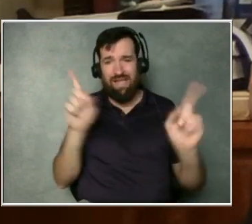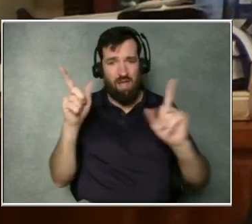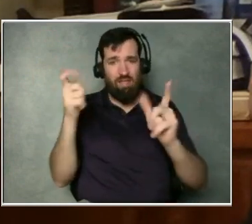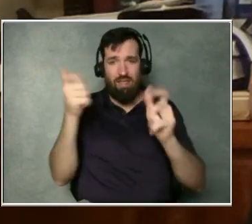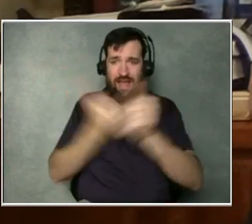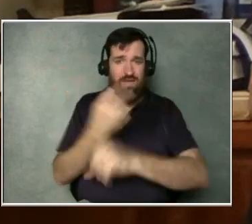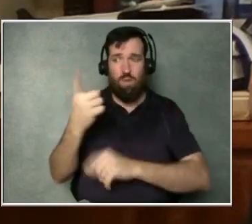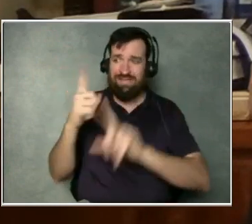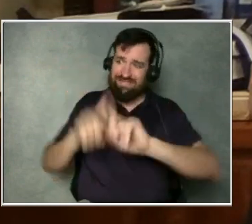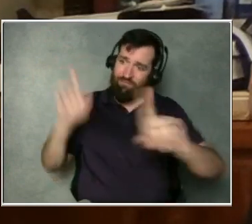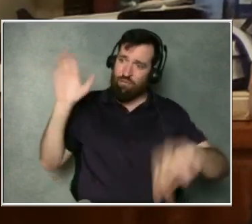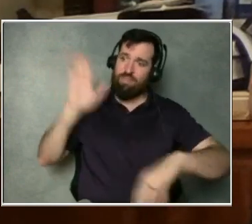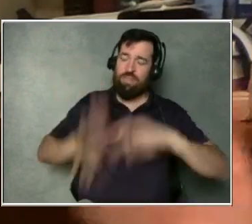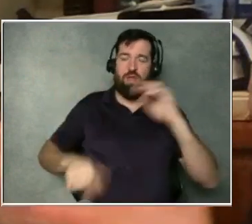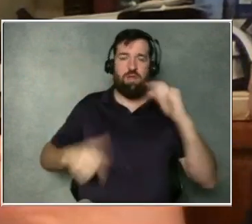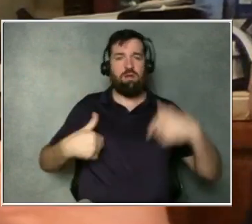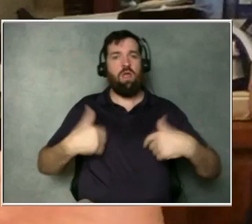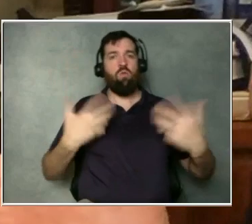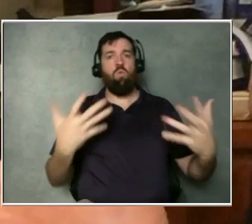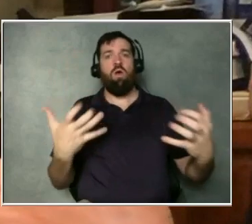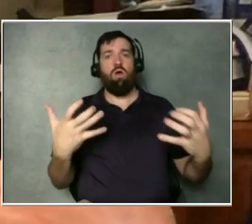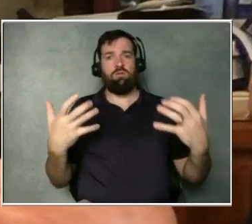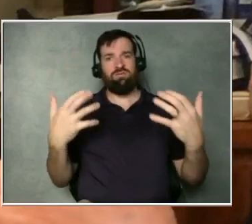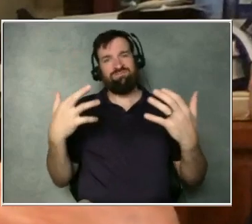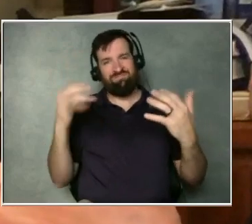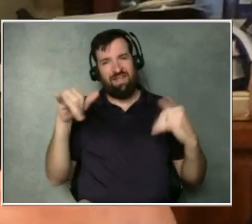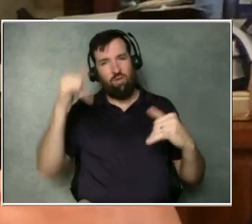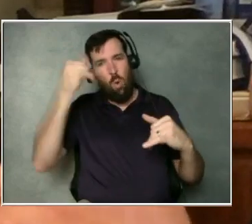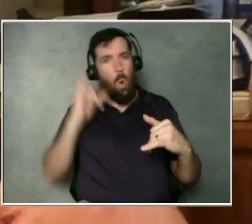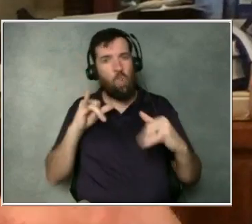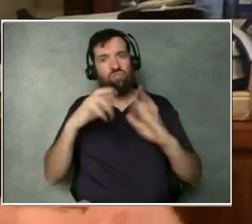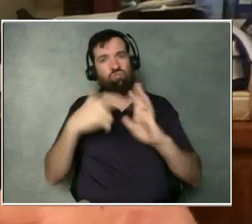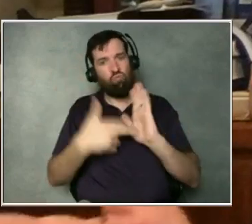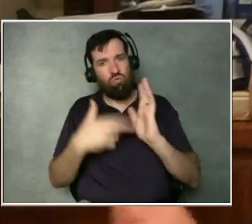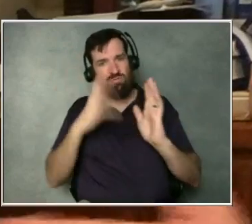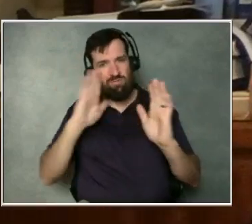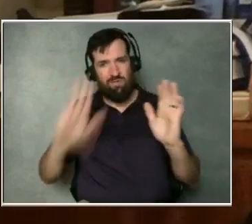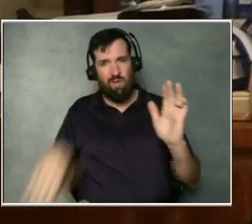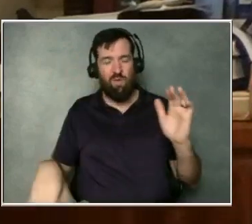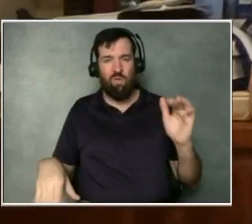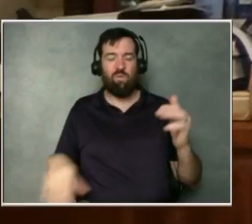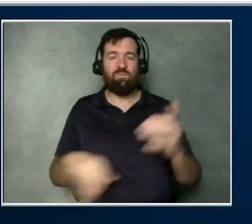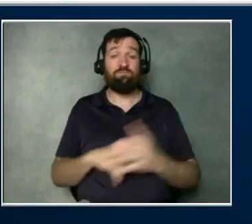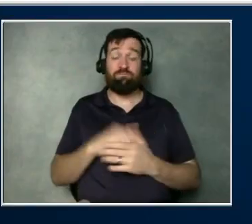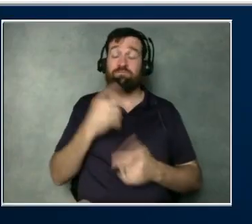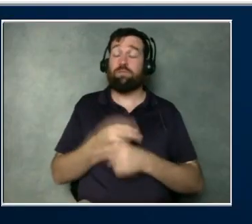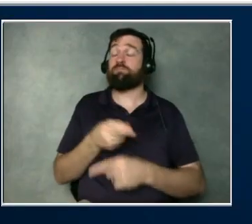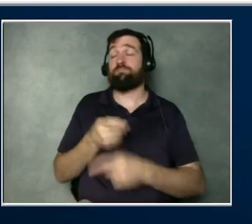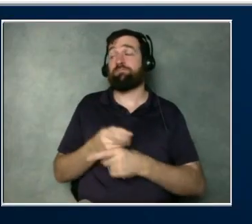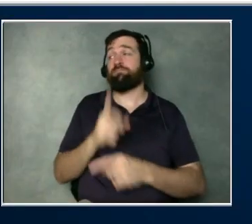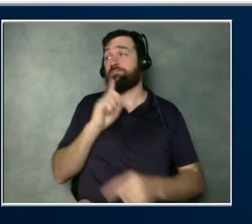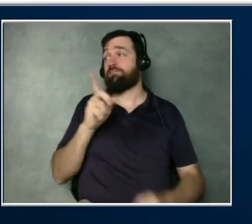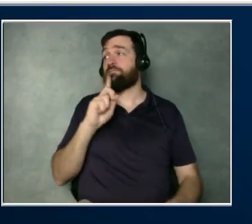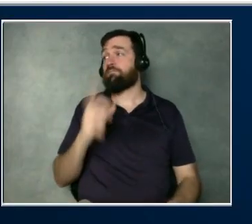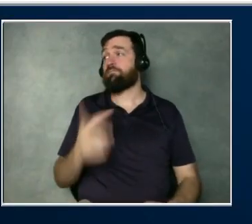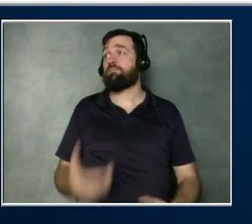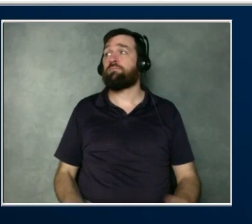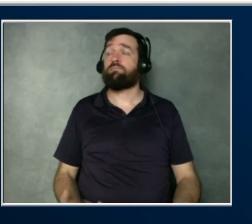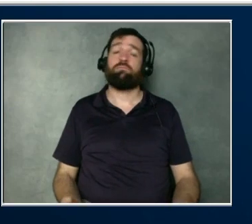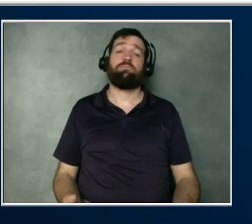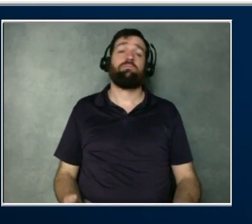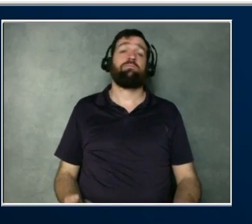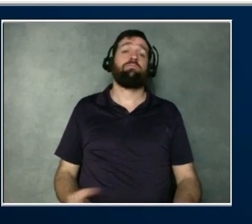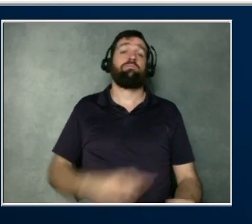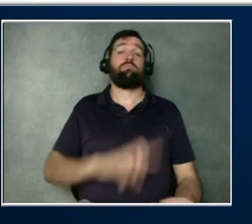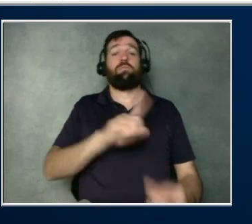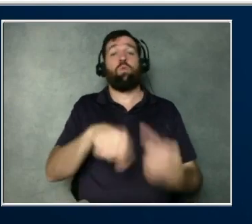different than what I want. It's the golden rule, right? We all grew up knowing the golden rule. And this I say, when a patient comes